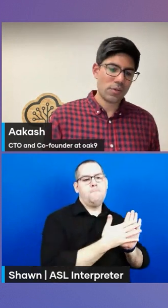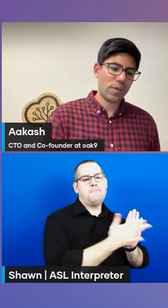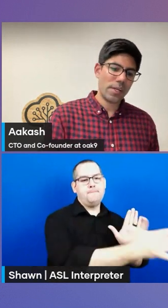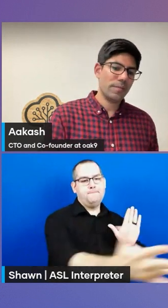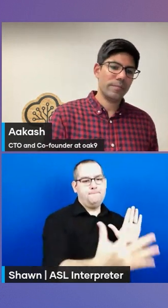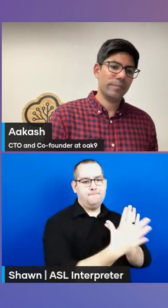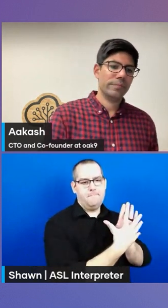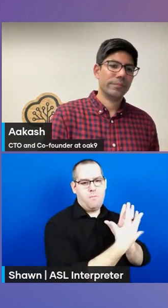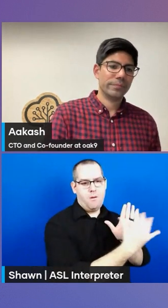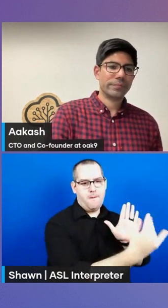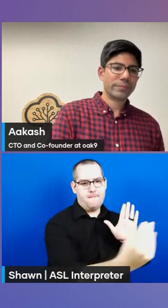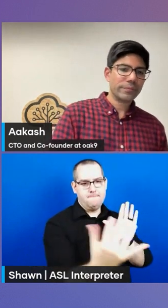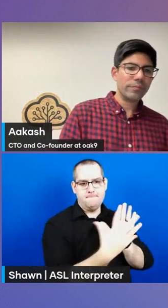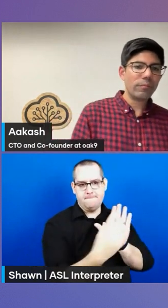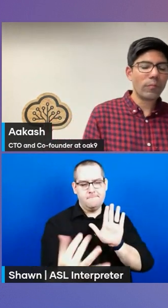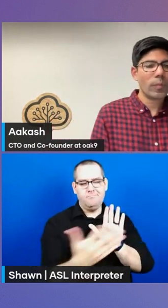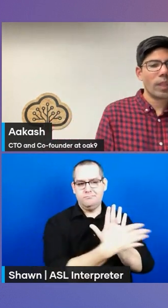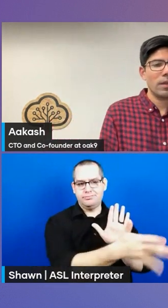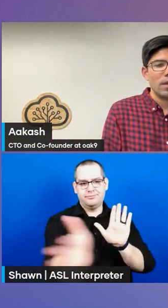get generated.